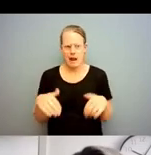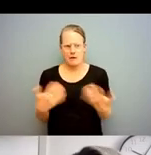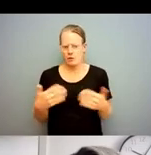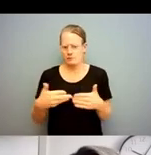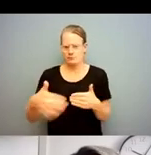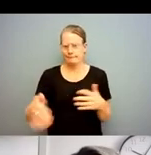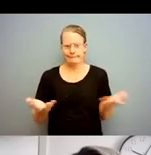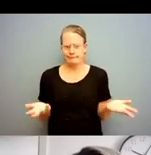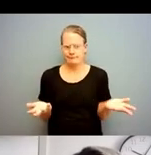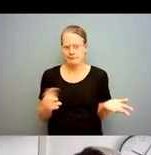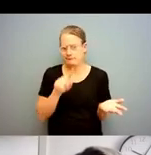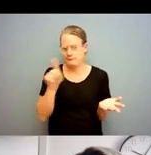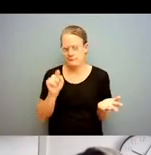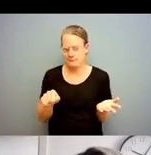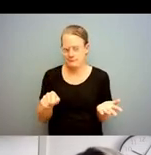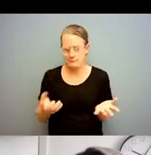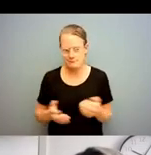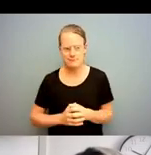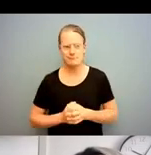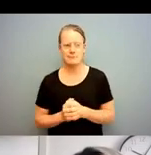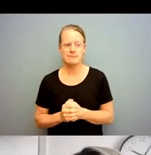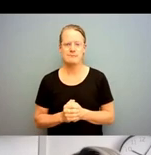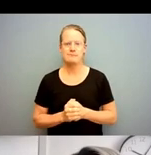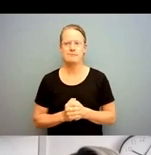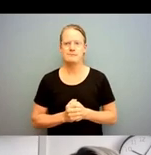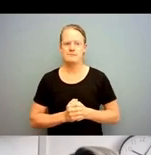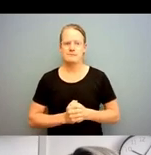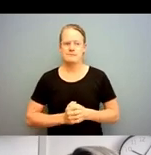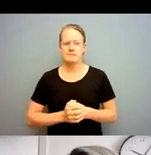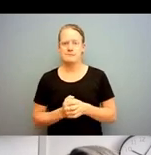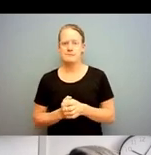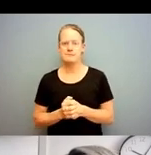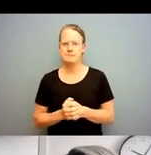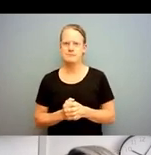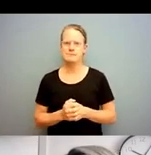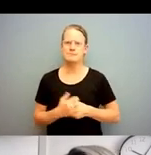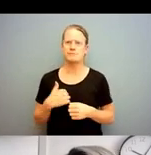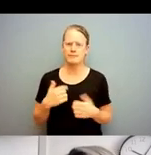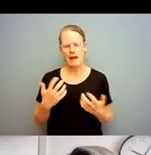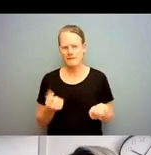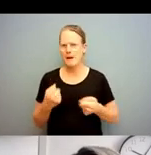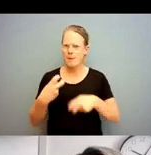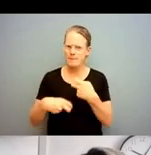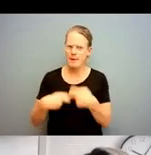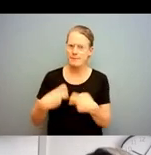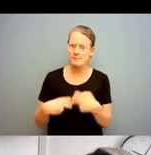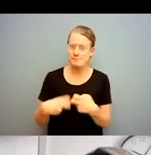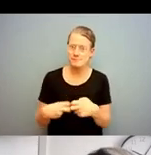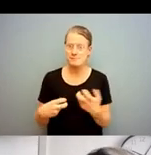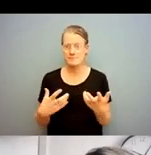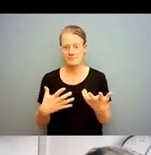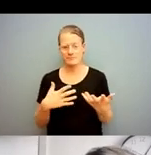We have kind of governmental issues with cooperation within the handicap